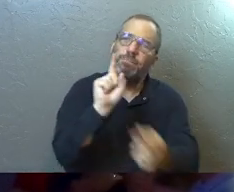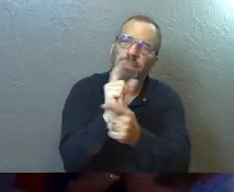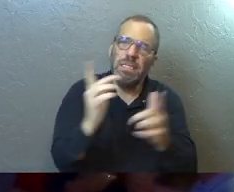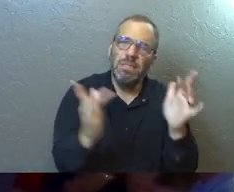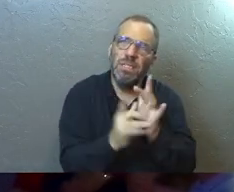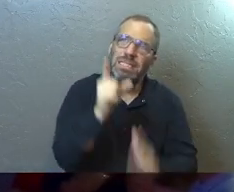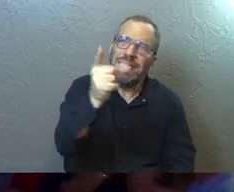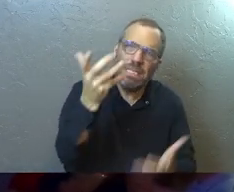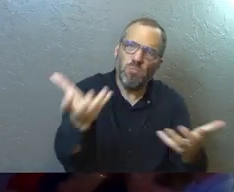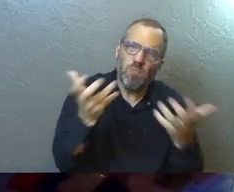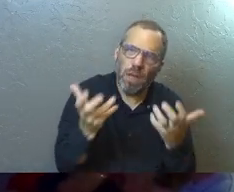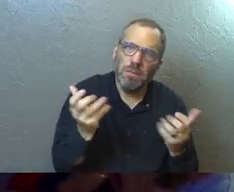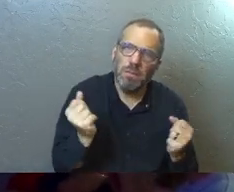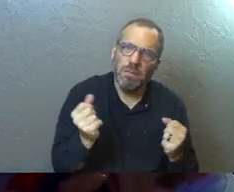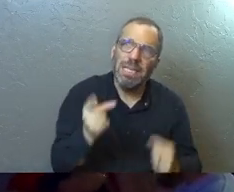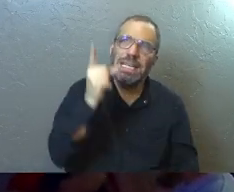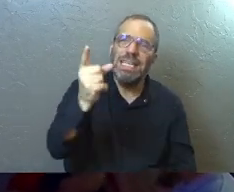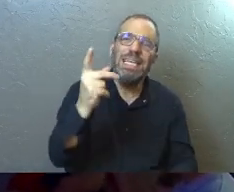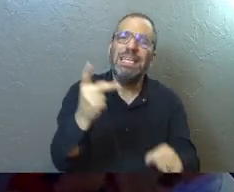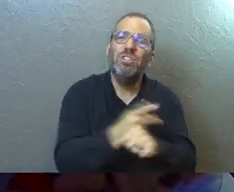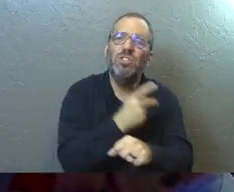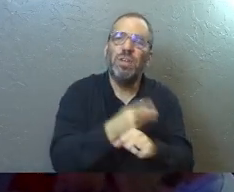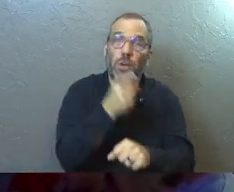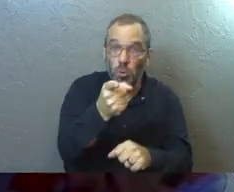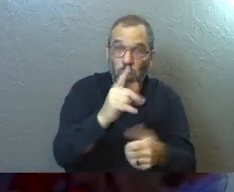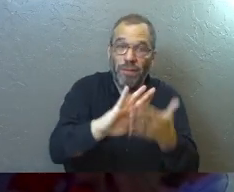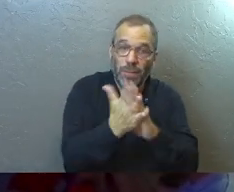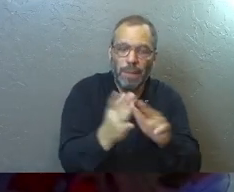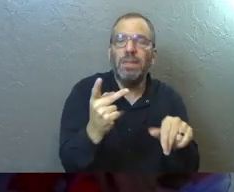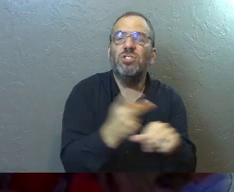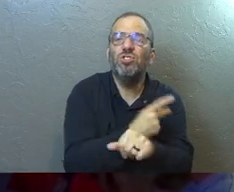Jesus the way he wants. He's shepherd. You got to be a sheep.